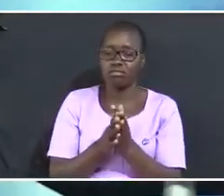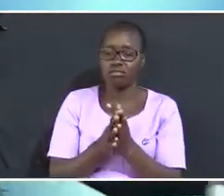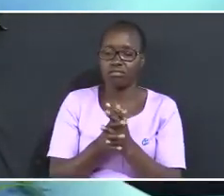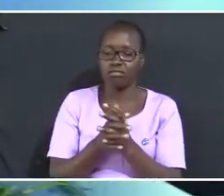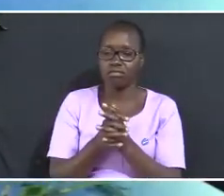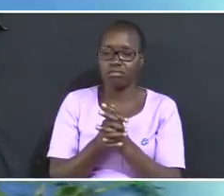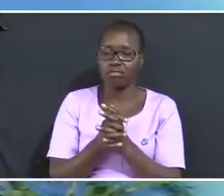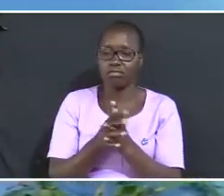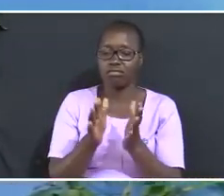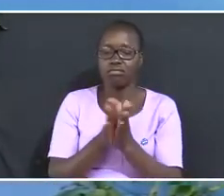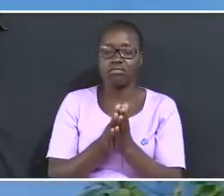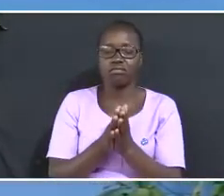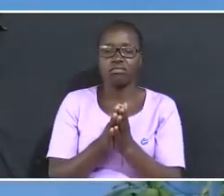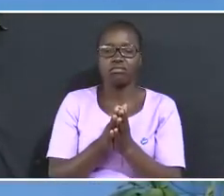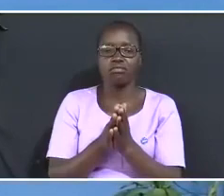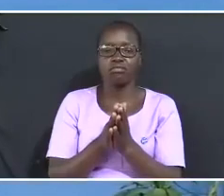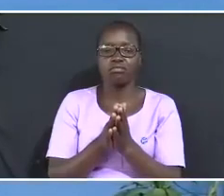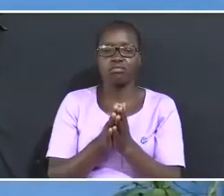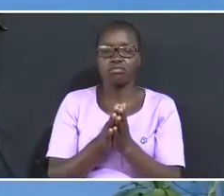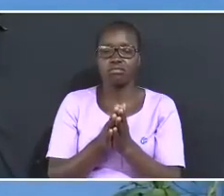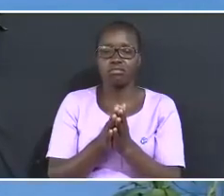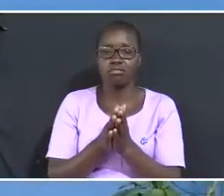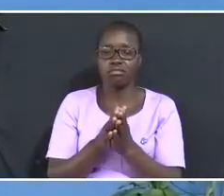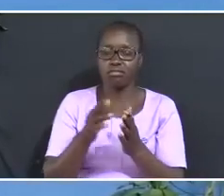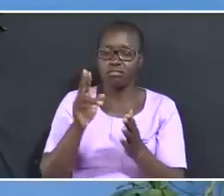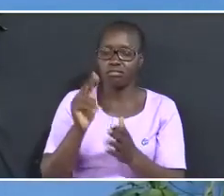problem enslaved everyone.